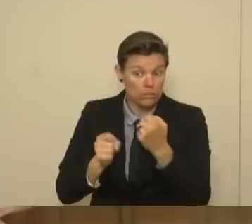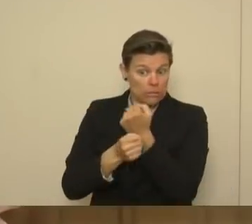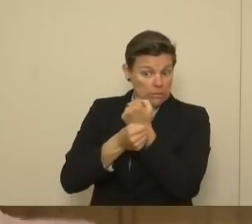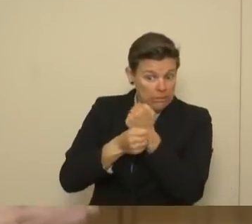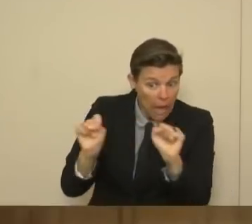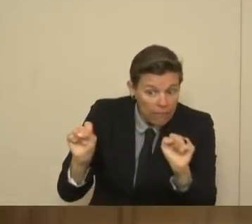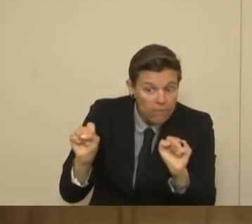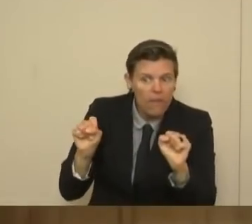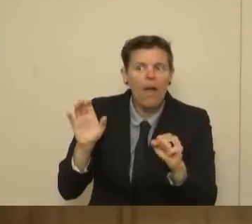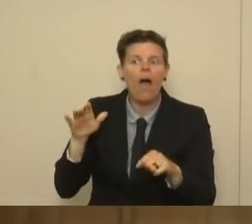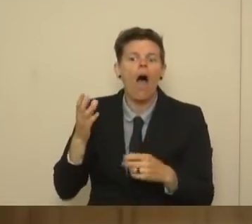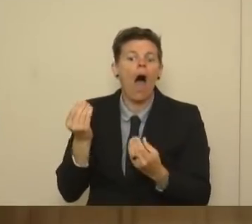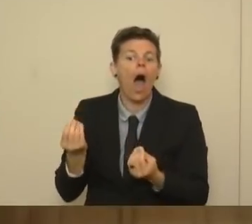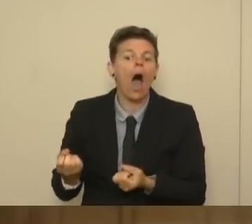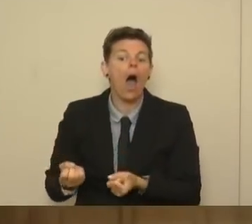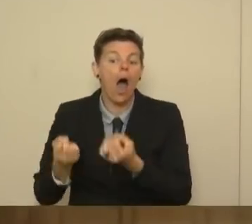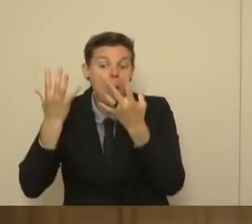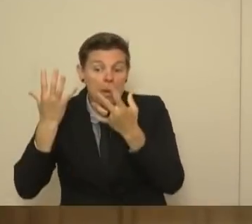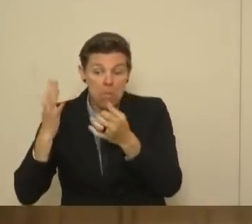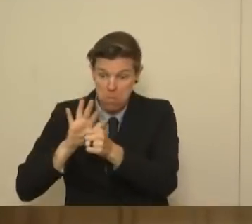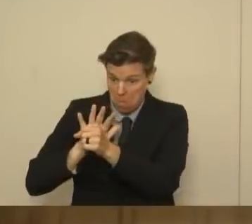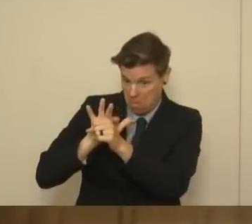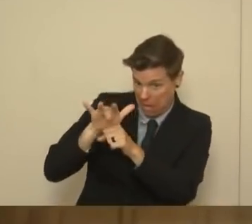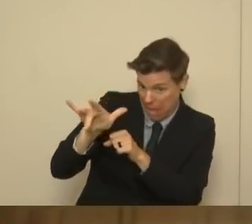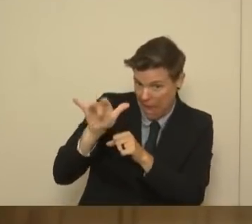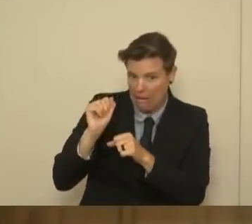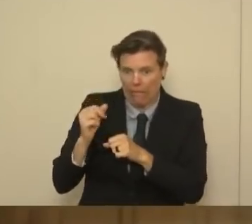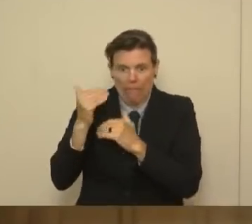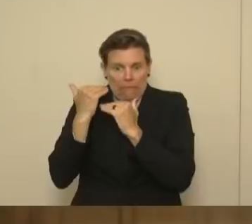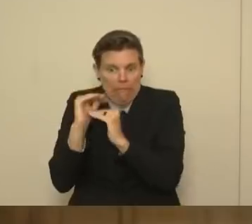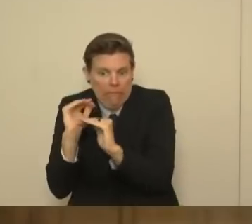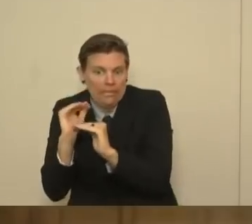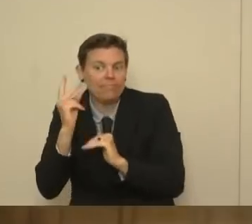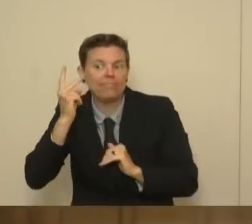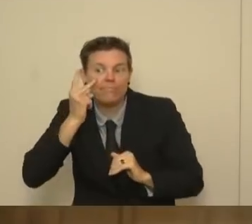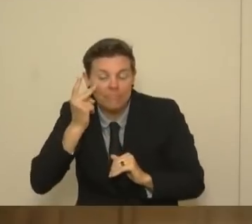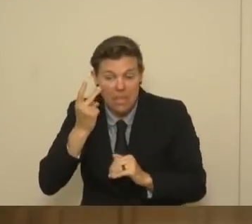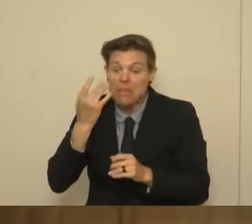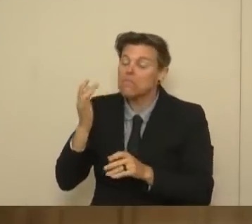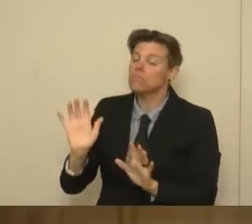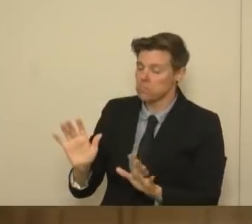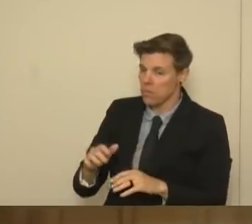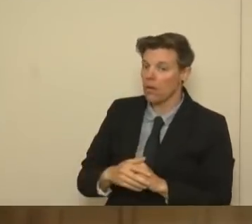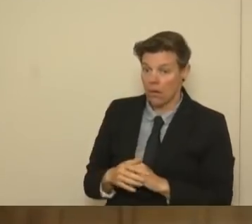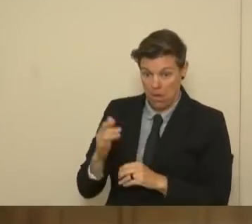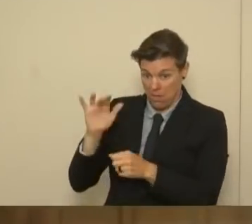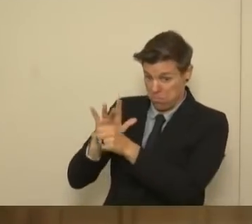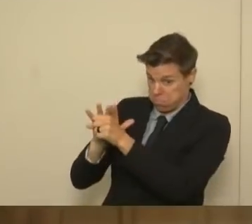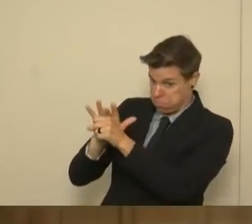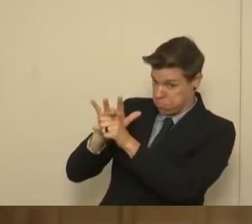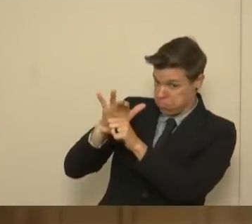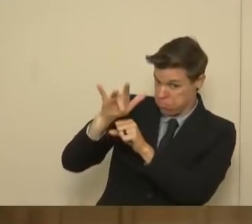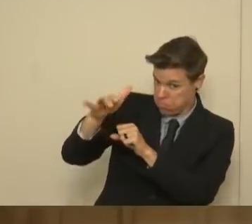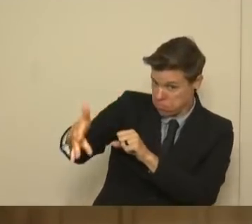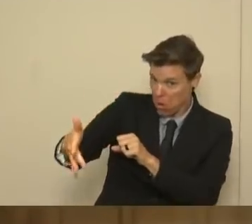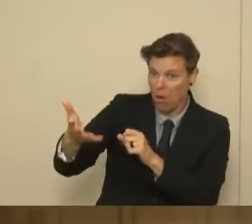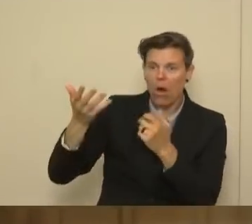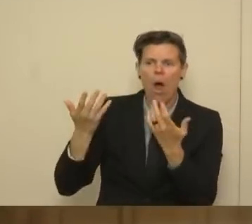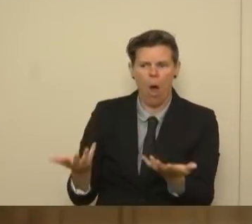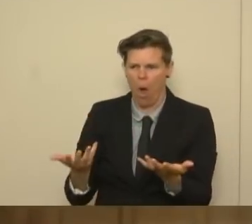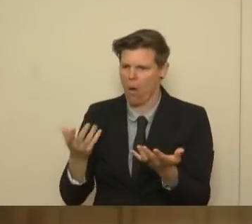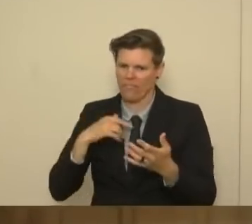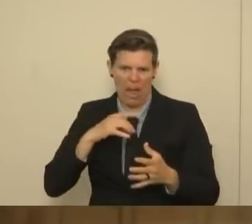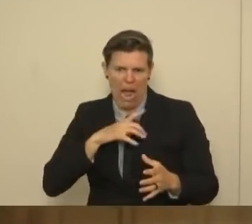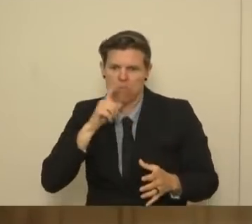early on, then we're not going to have to make any kind of rationing decisions or prioritization. I'm a healthcare worker. I can't go to